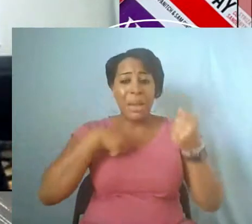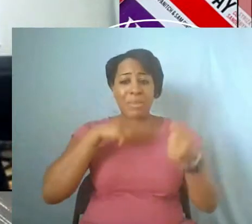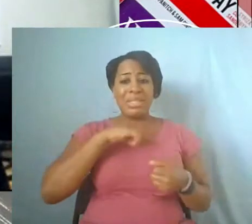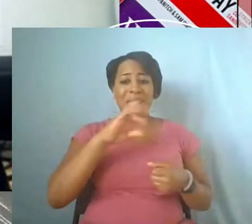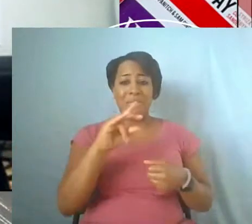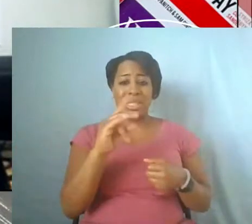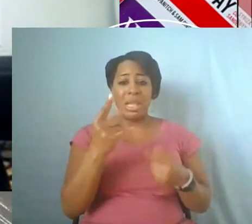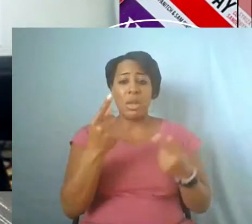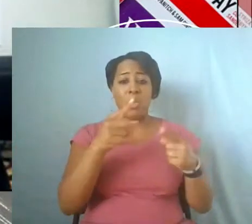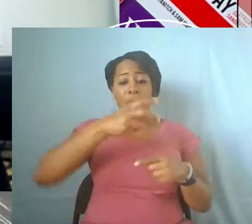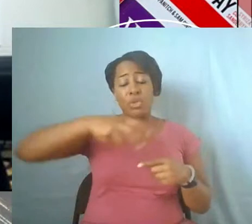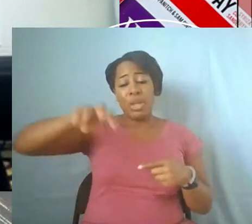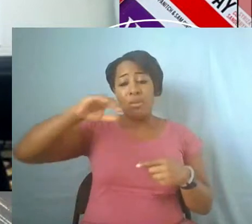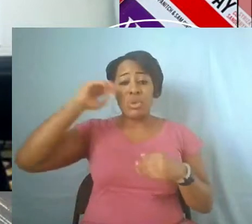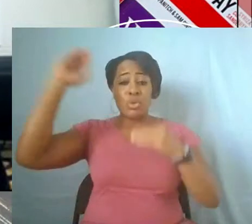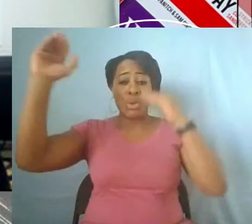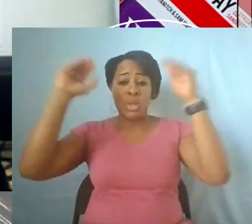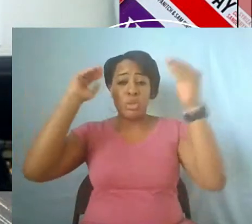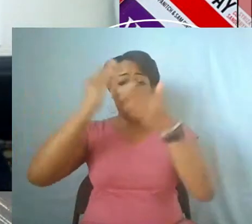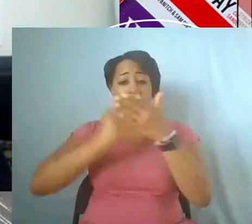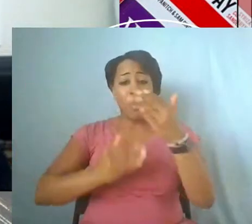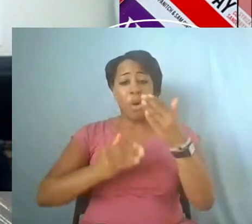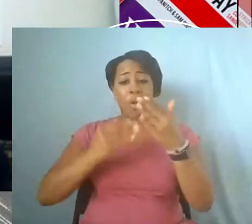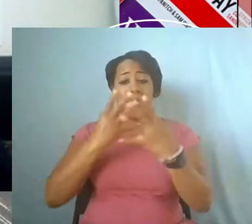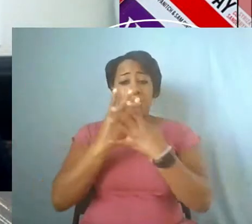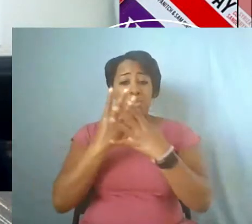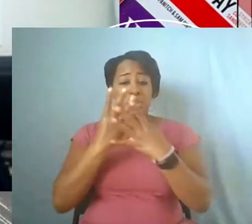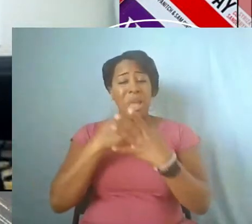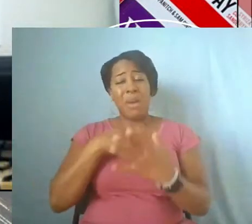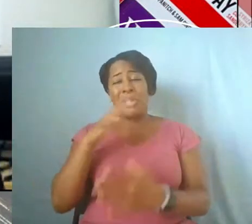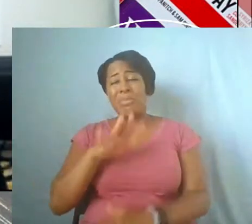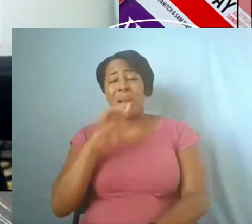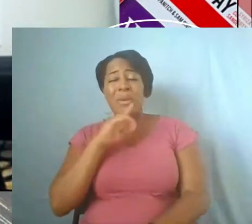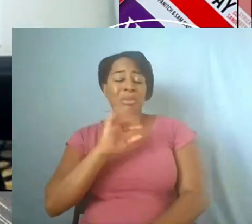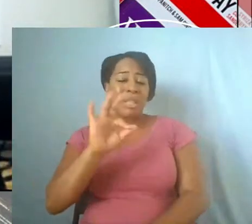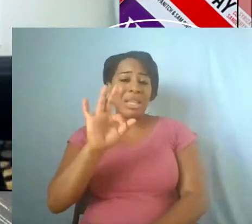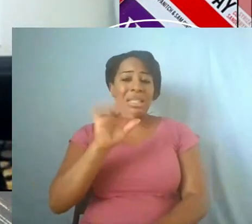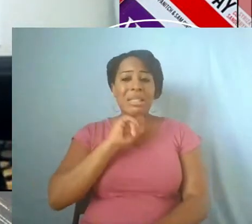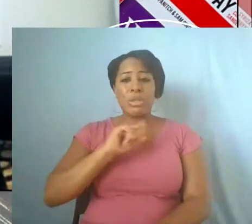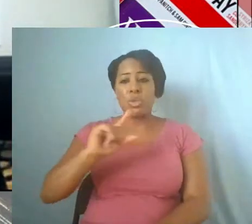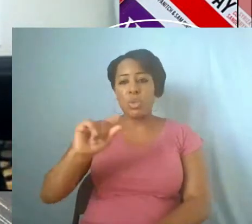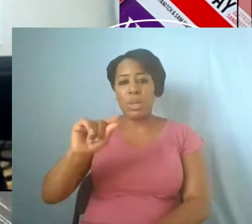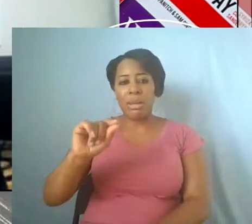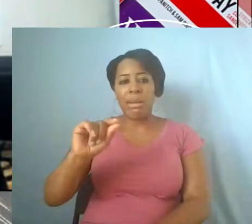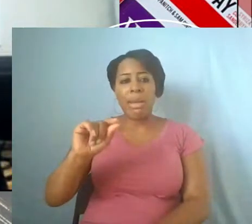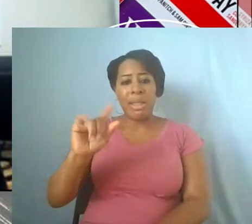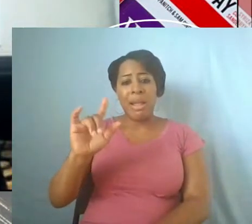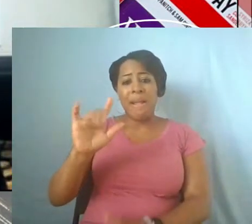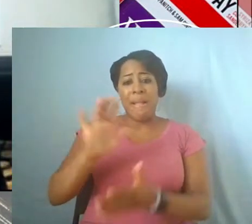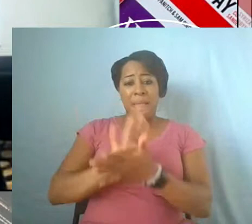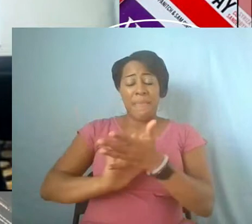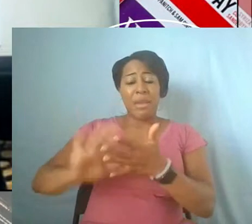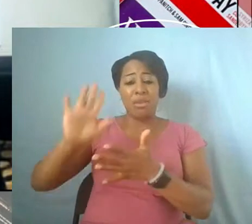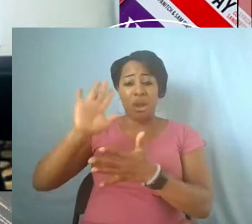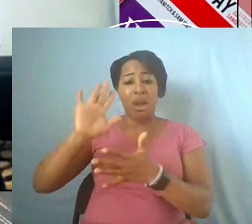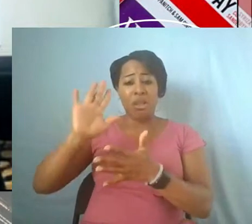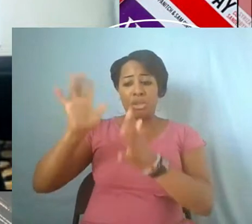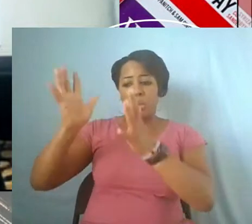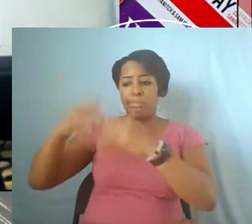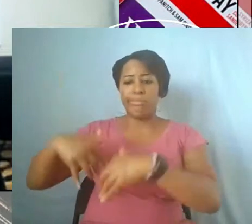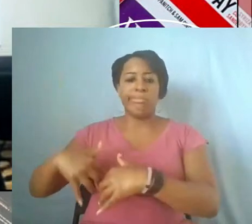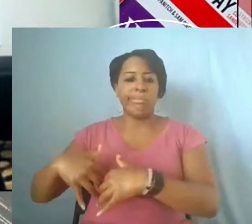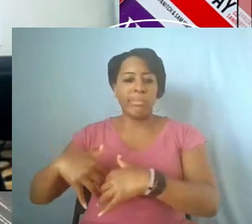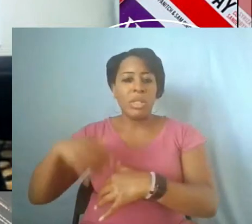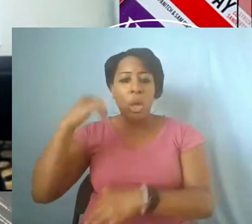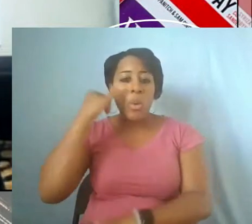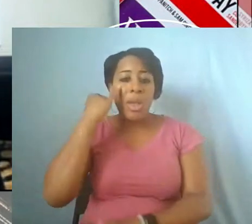part of the prison, I was about 19 and 20, and they had disbanded college for those who wanted to seek a higher education,